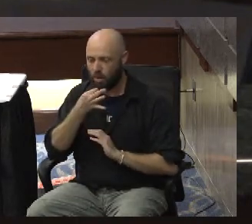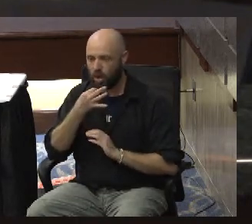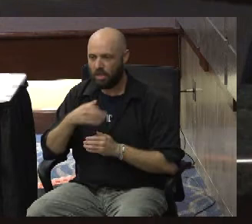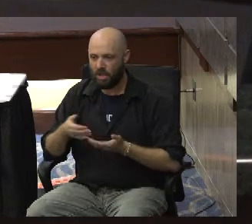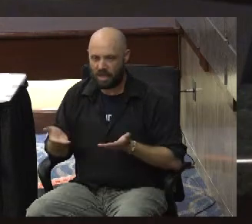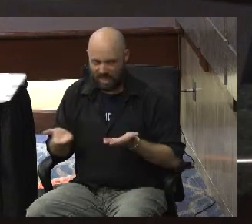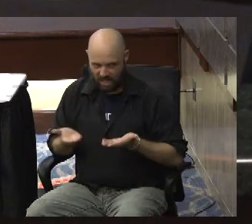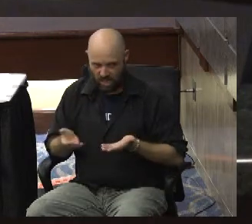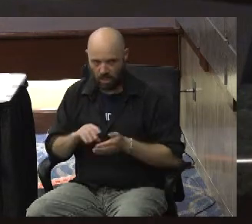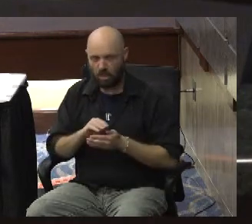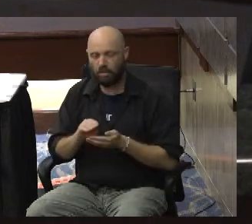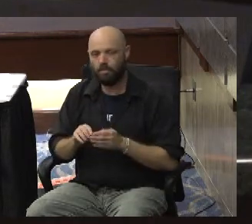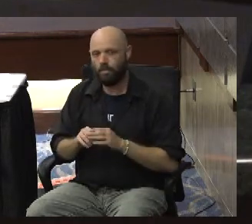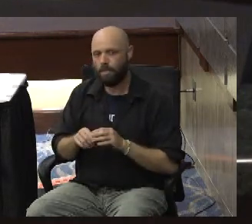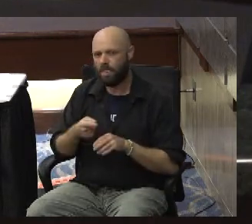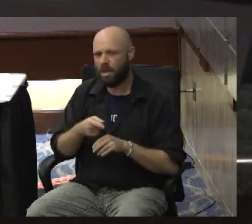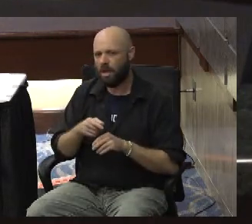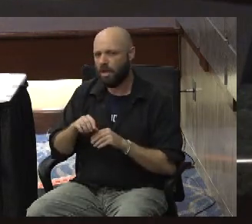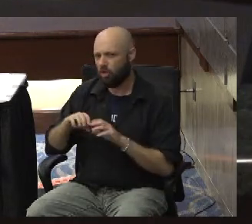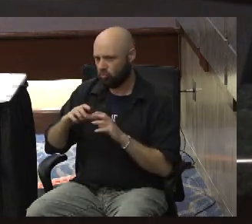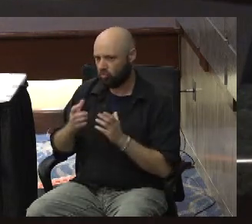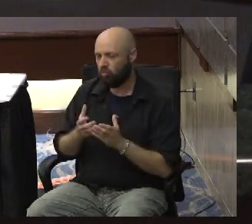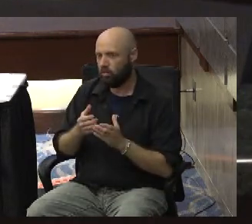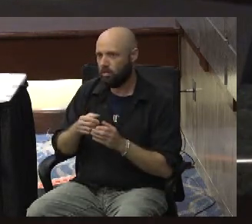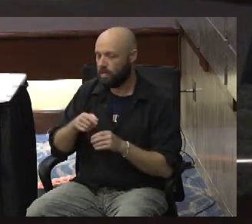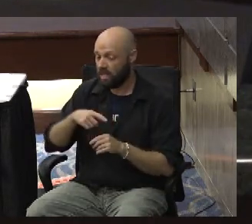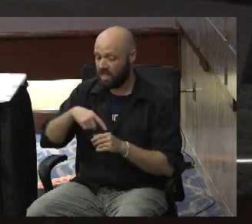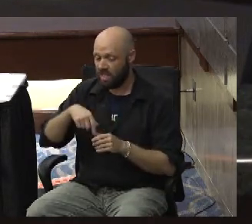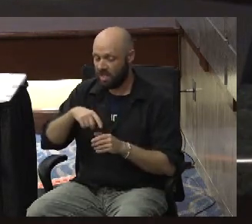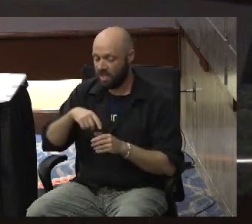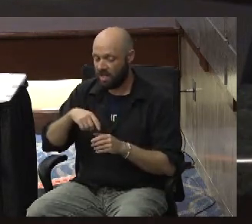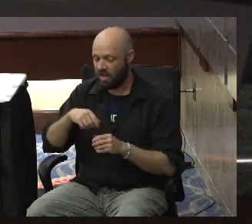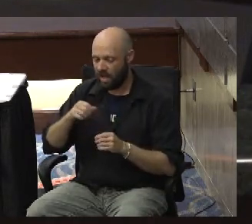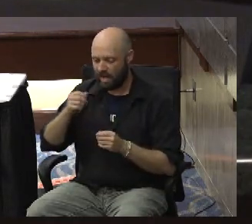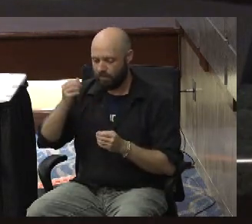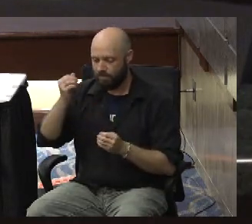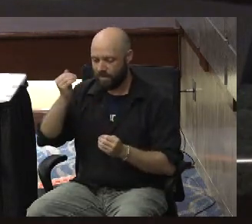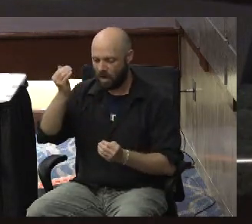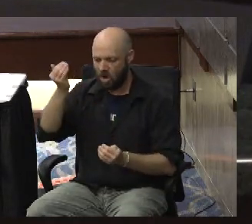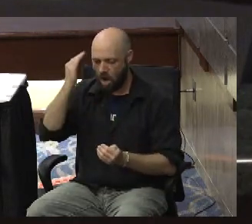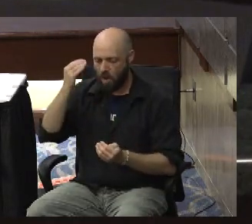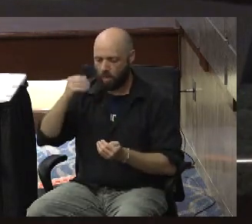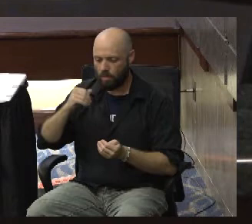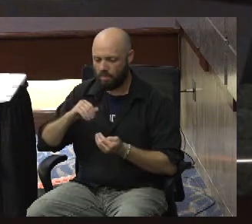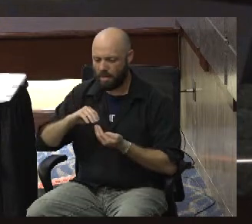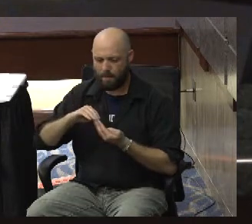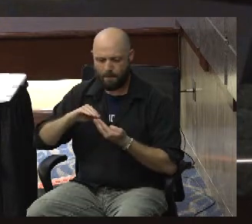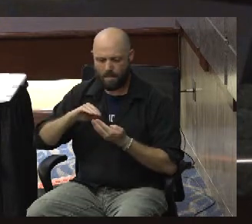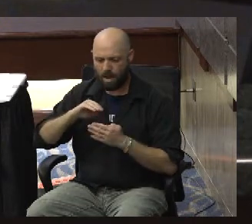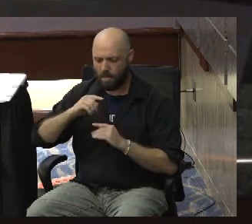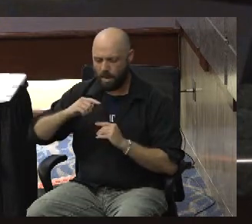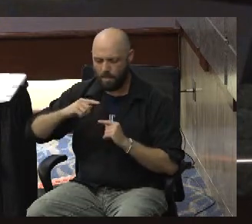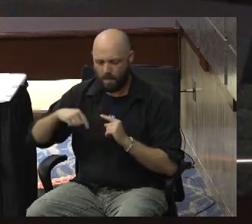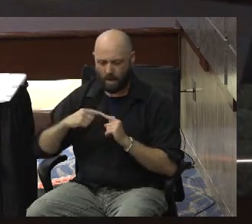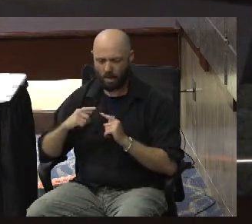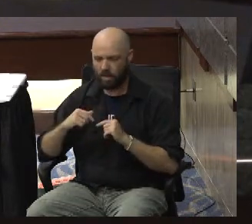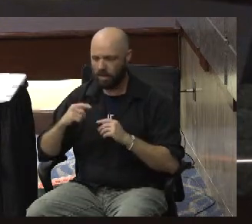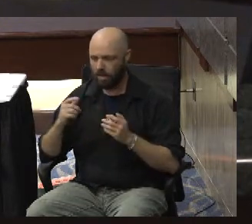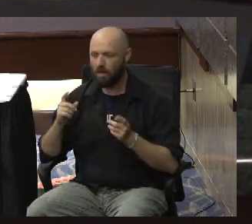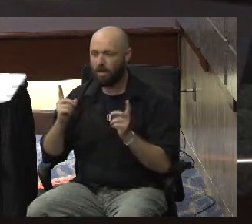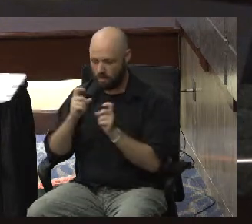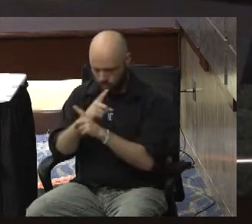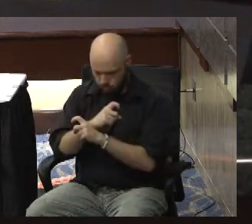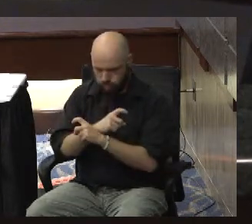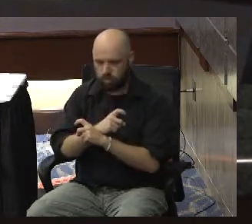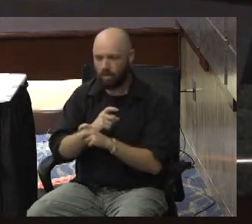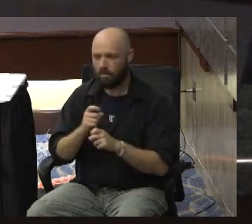Unbound and Jesus Said Love, who are both deeply aware of the complexities of poverty locally and understand both the labor and sex